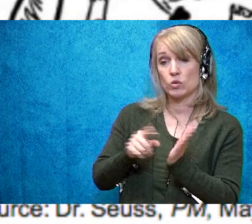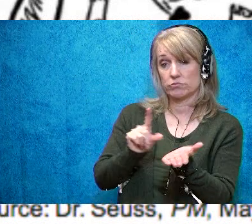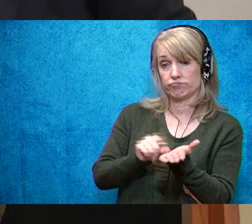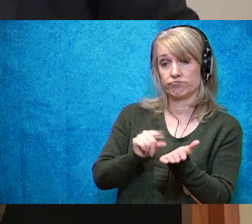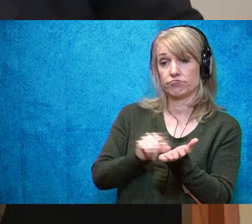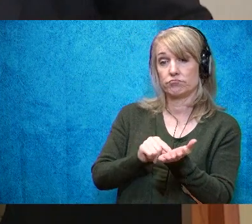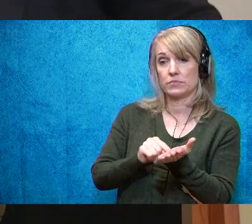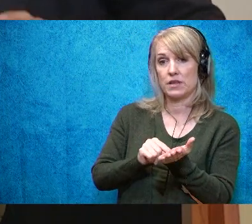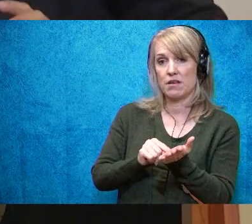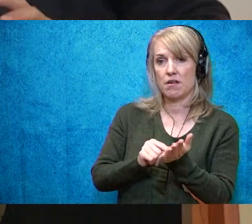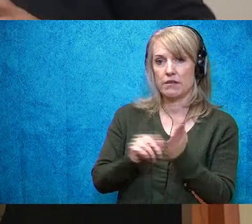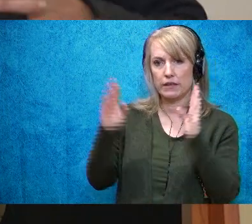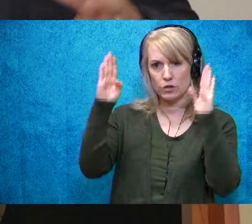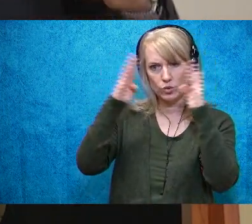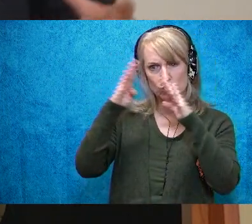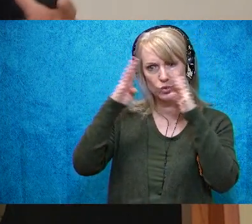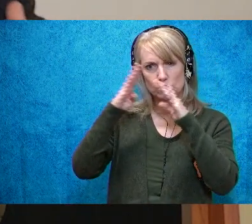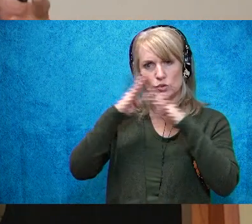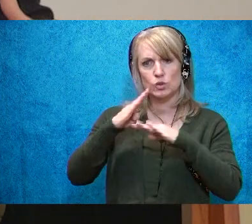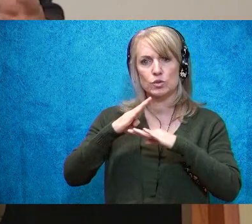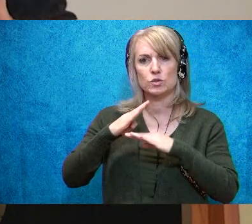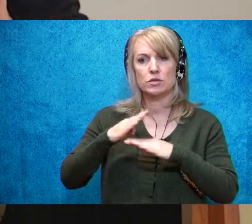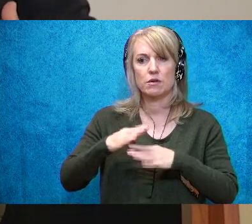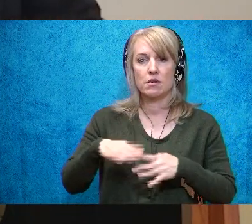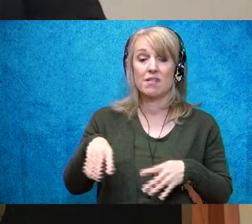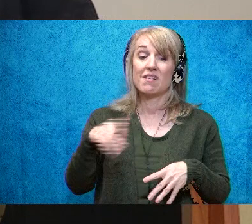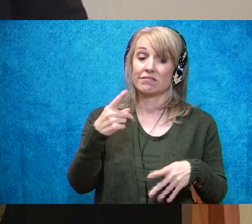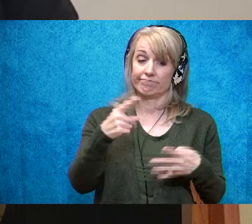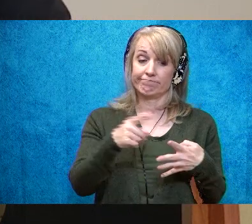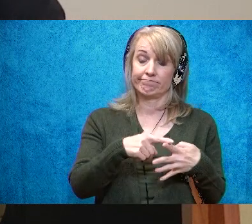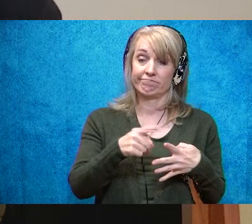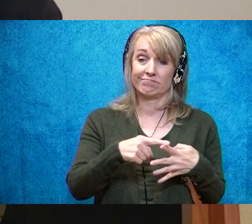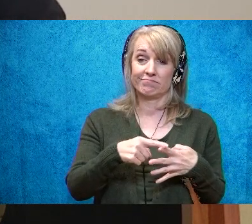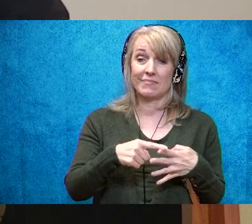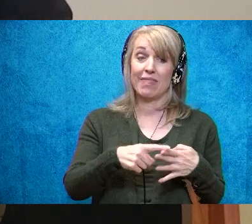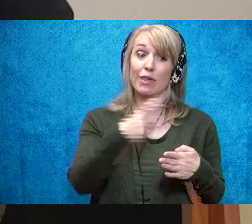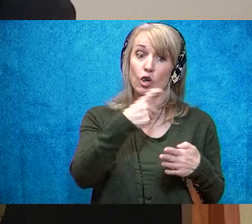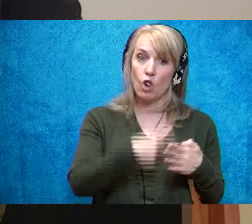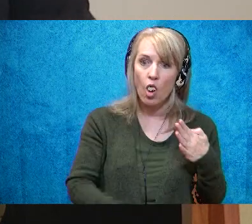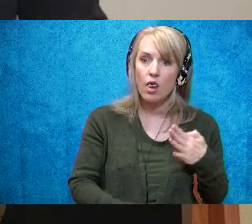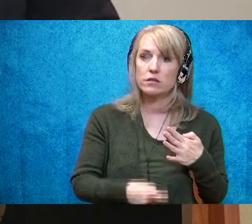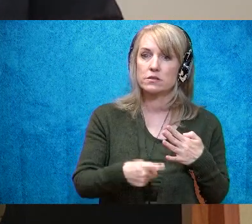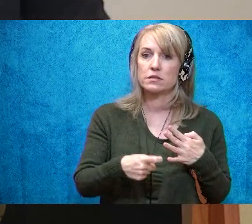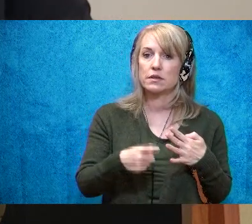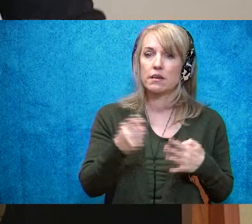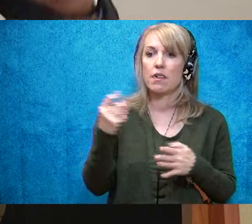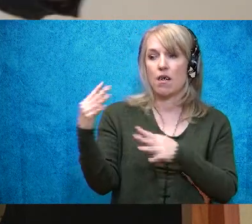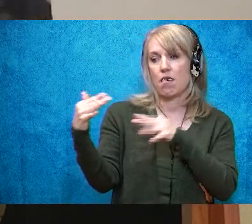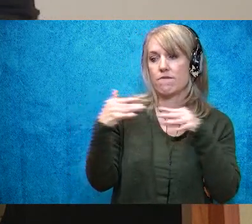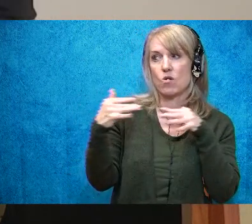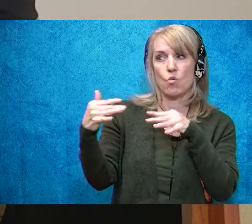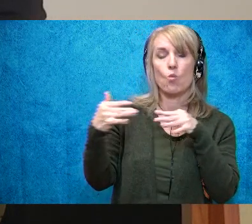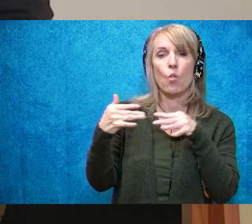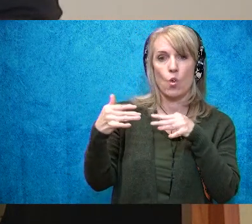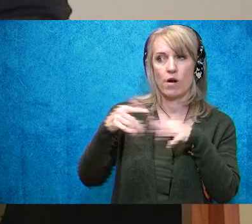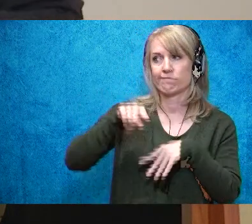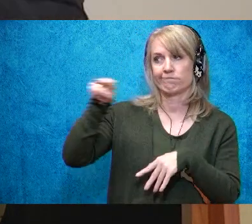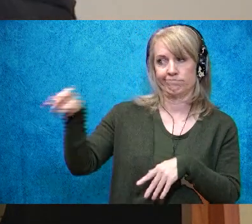mentioned. That the fact that it's going to cost the American taxpayer, but get this, that if the war in